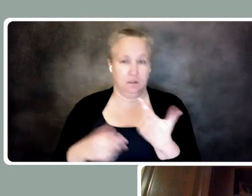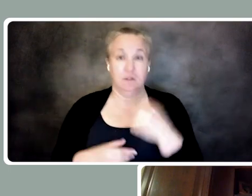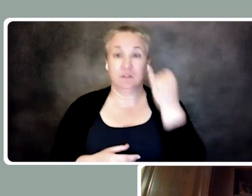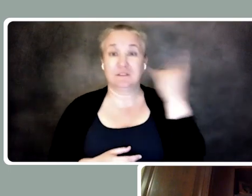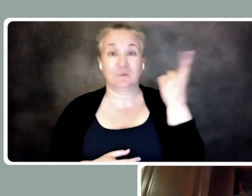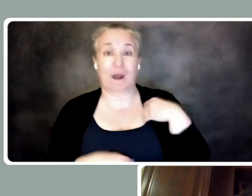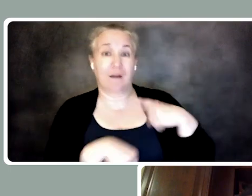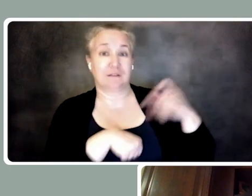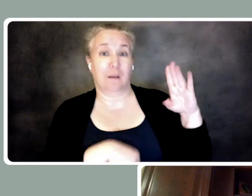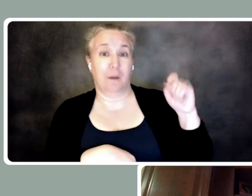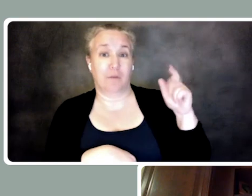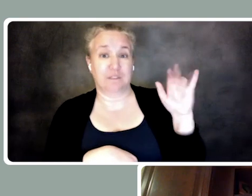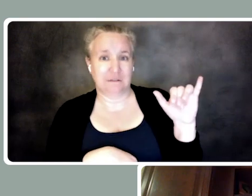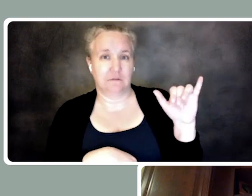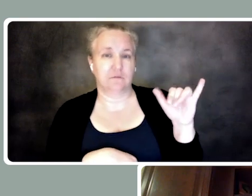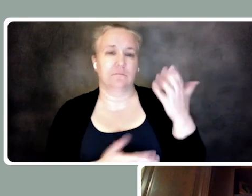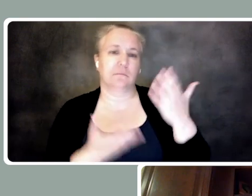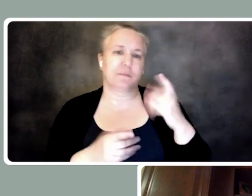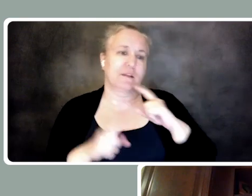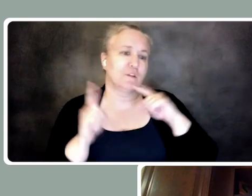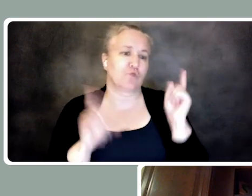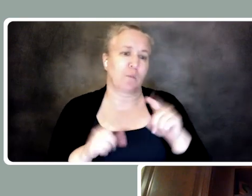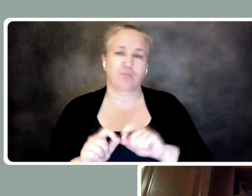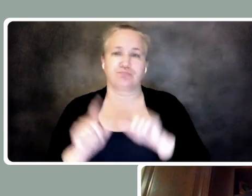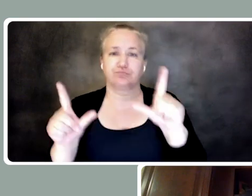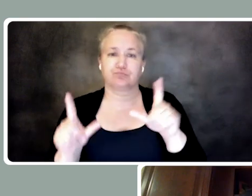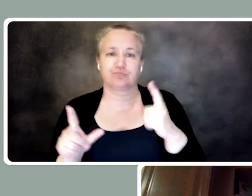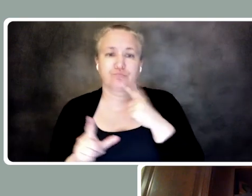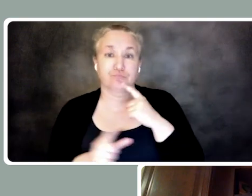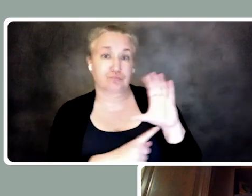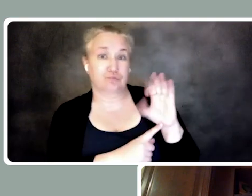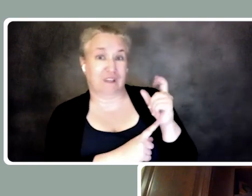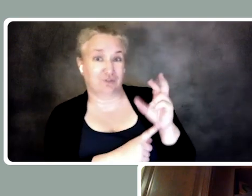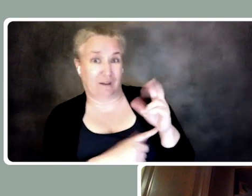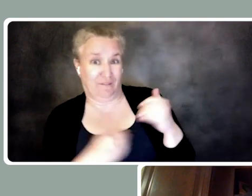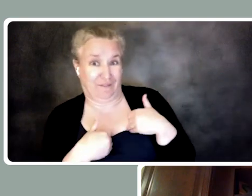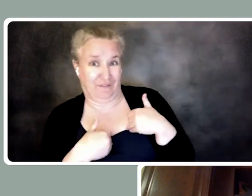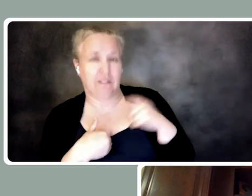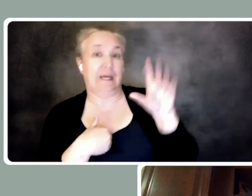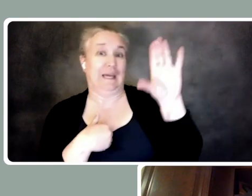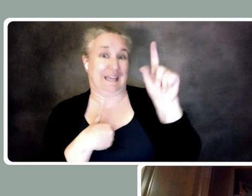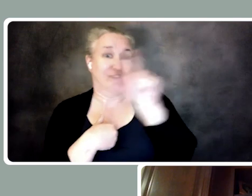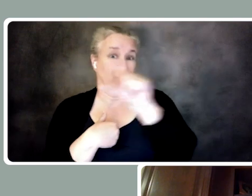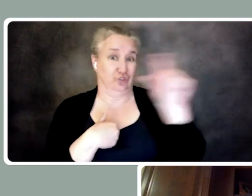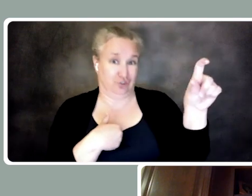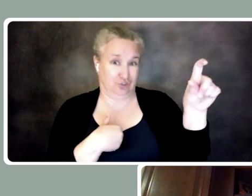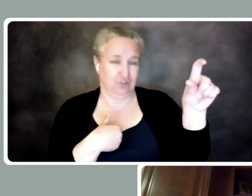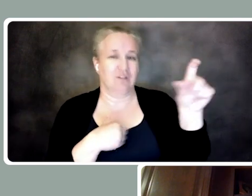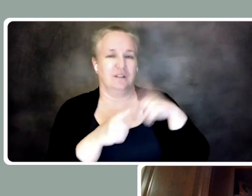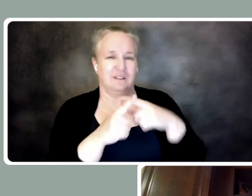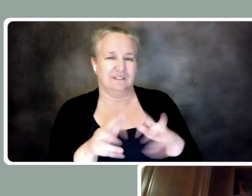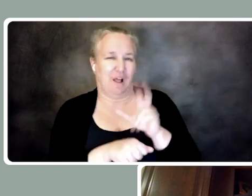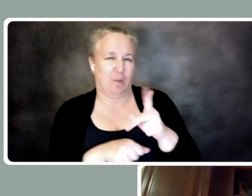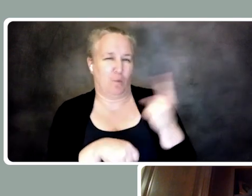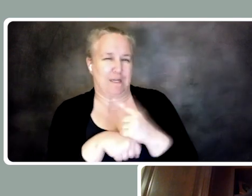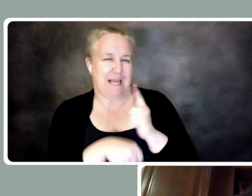biopsy, the report may be out saying that if this is cancer diagnosis, it will say cancer, and then the receptors follow a day later. And again,